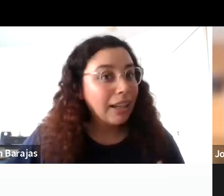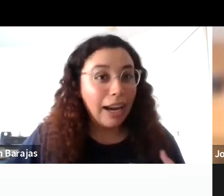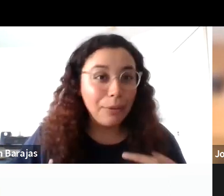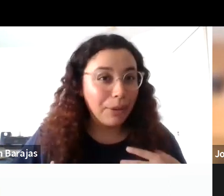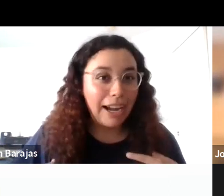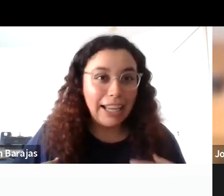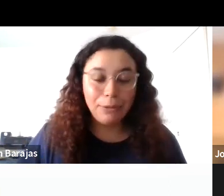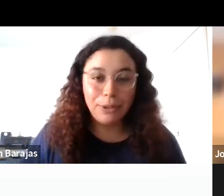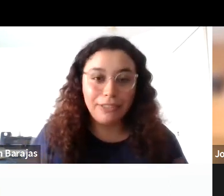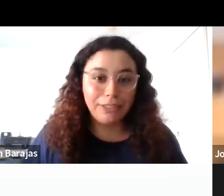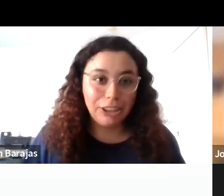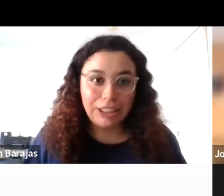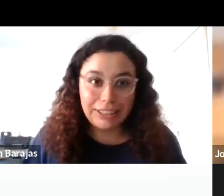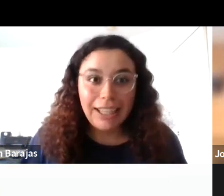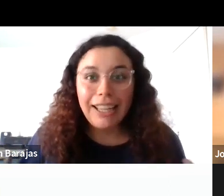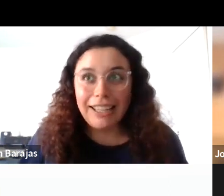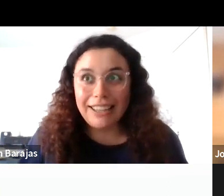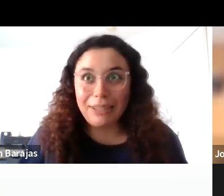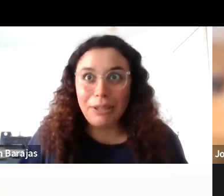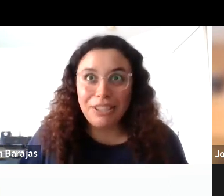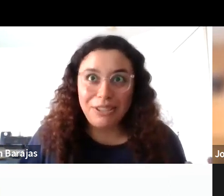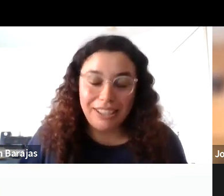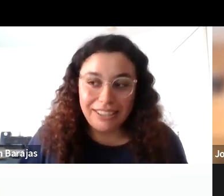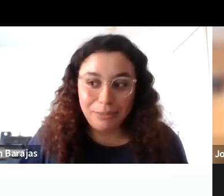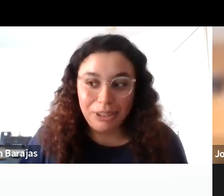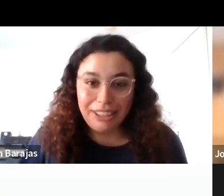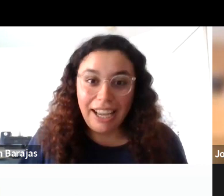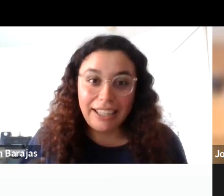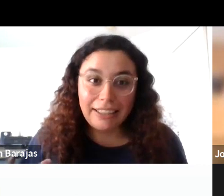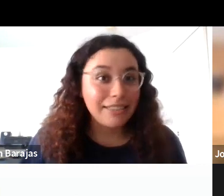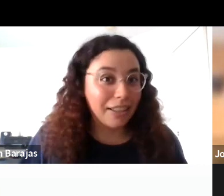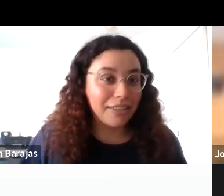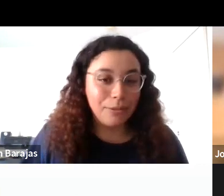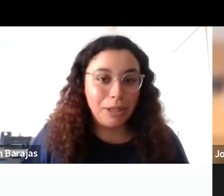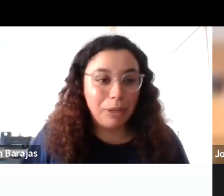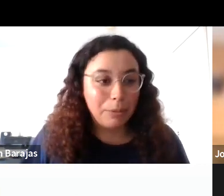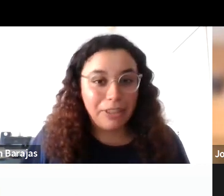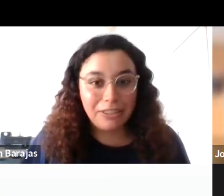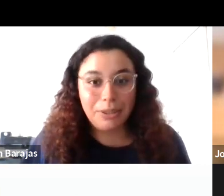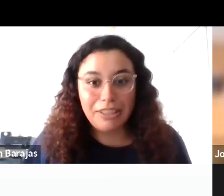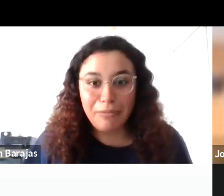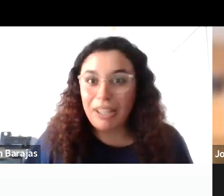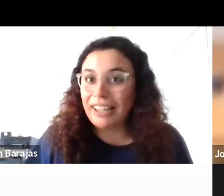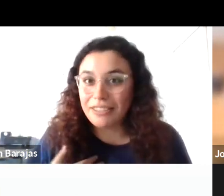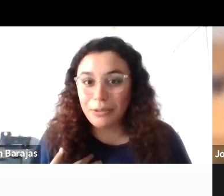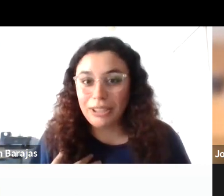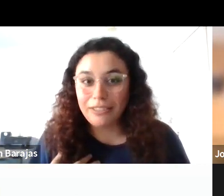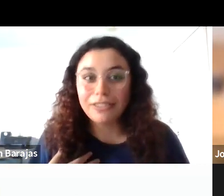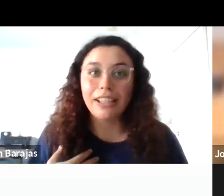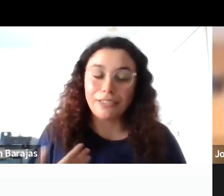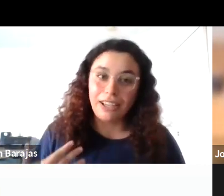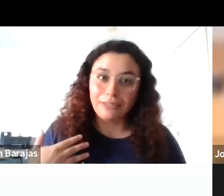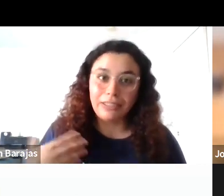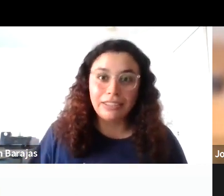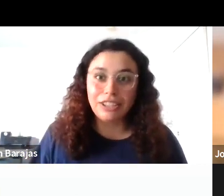university, I would have never learned anything about digital accessibility had I stuck to what my professors were teaching me. I had to do a